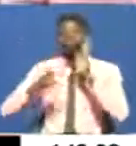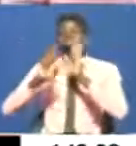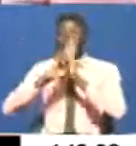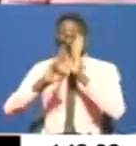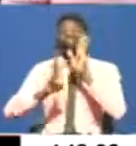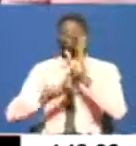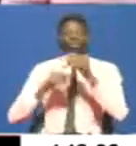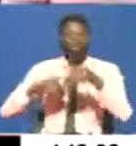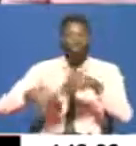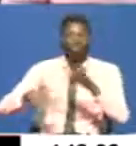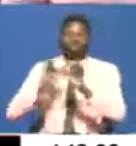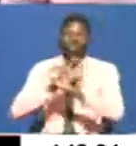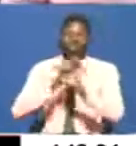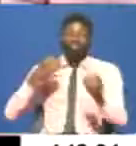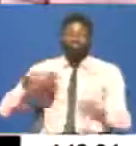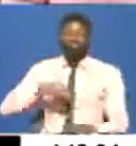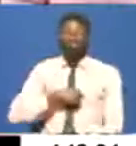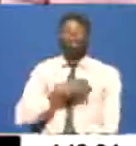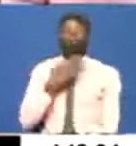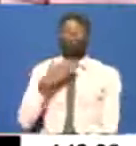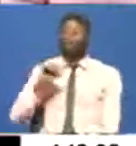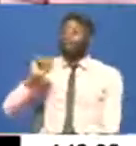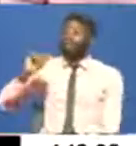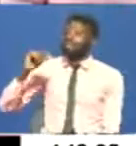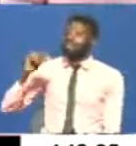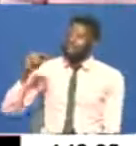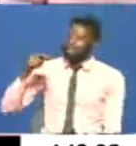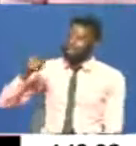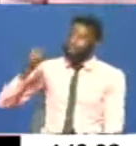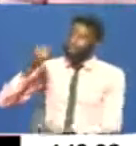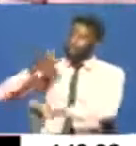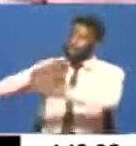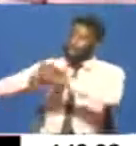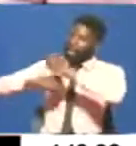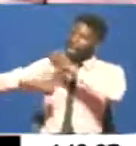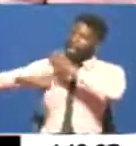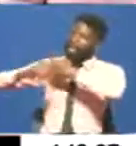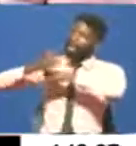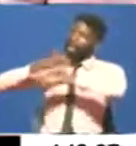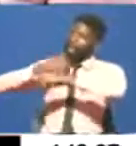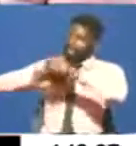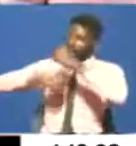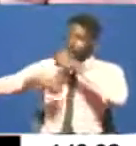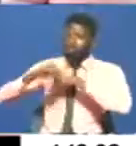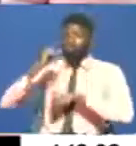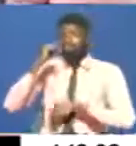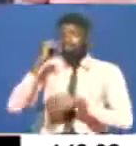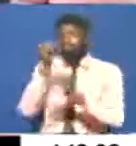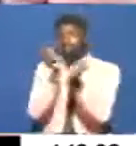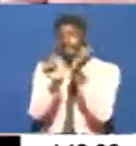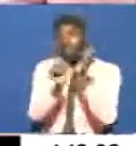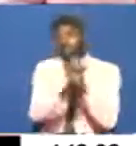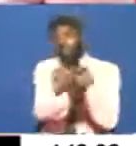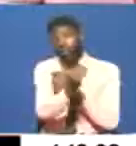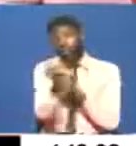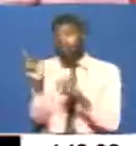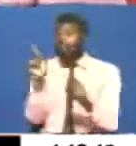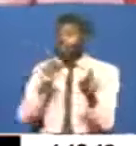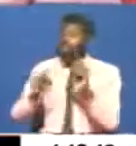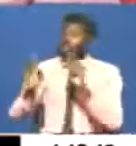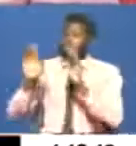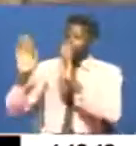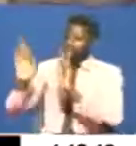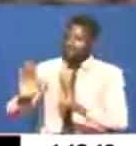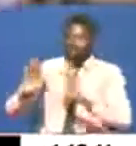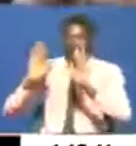tungetaka Attorney General achukue hatua mahususi juu ya watu wote waliopiga kampeni kabla